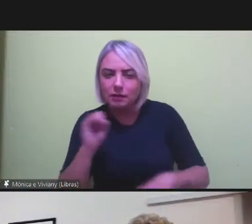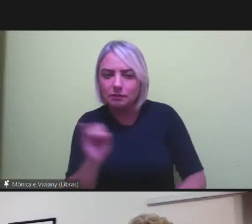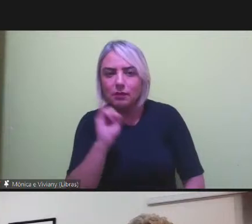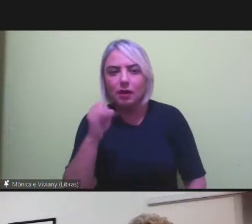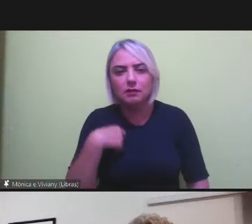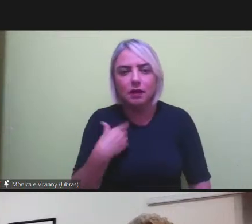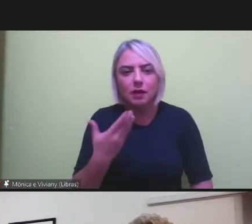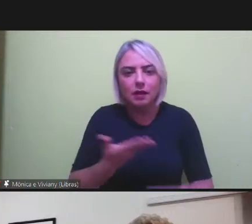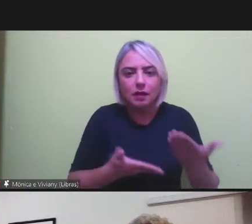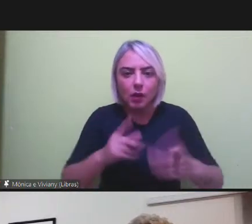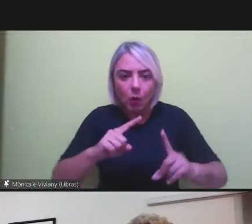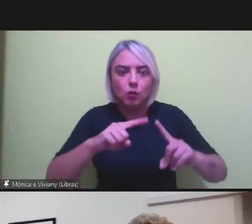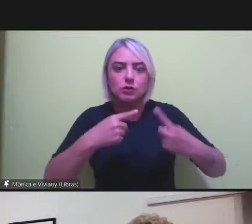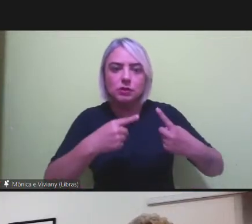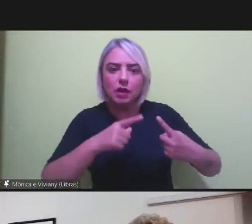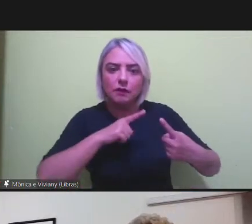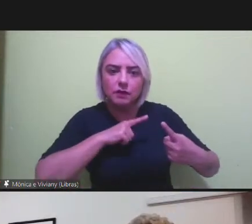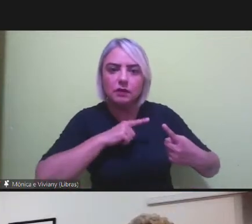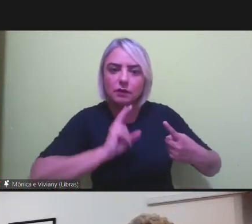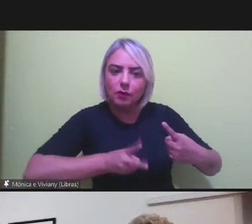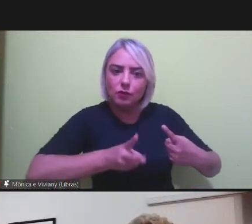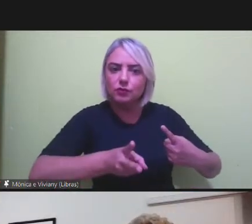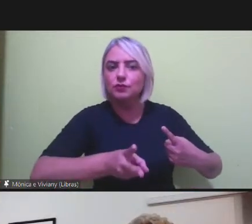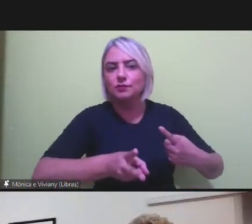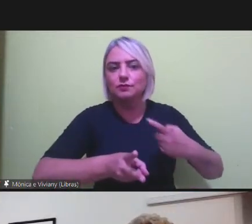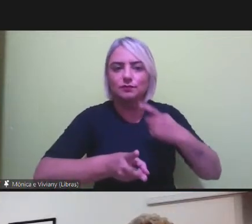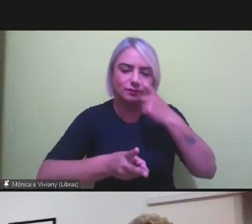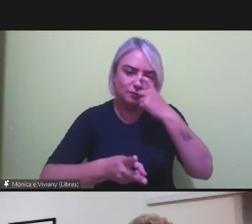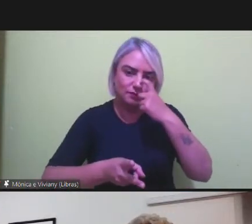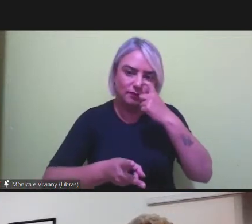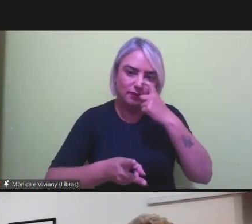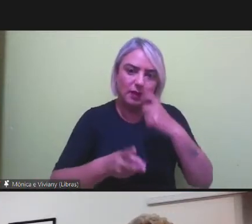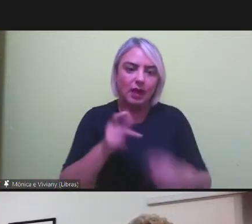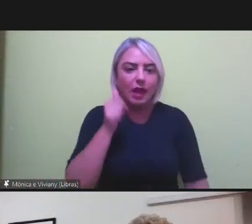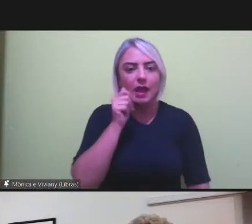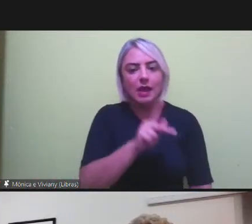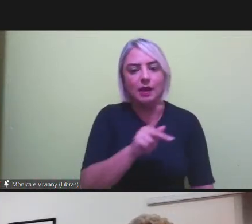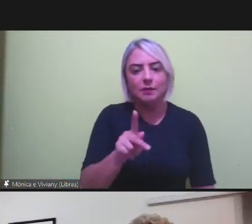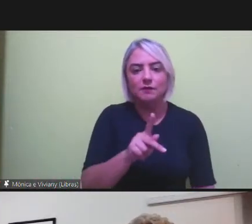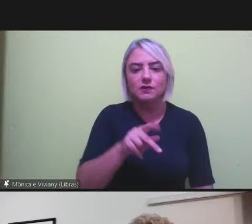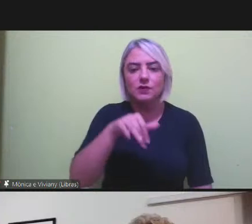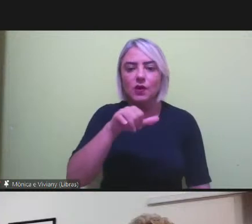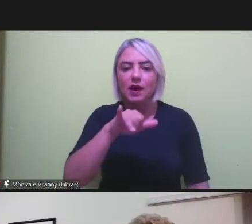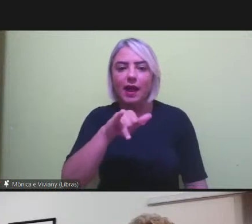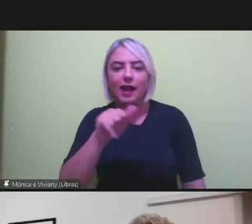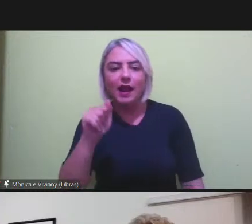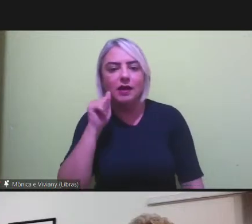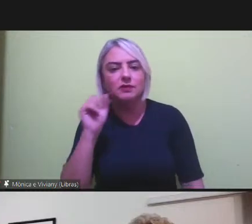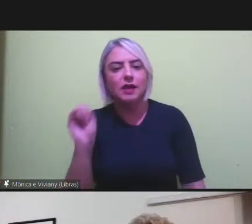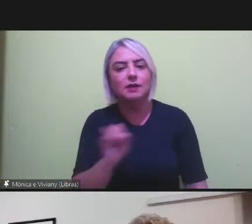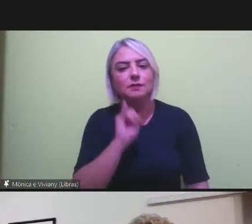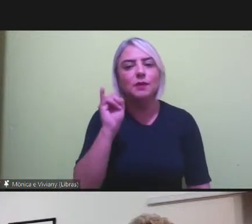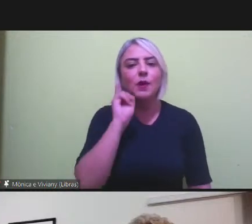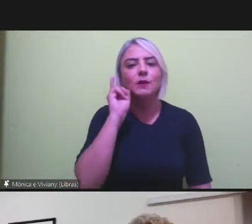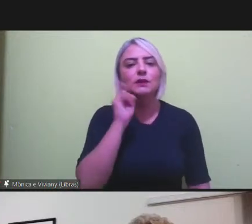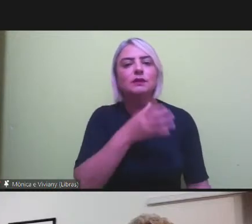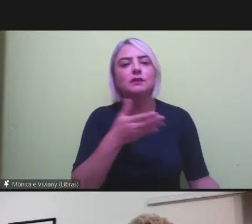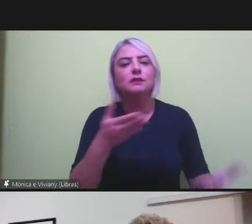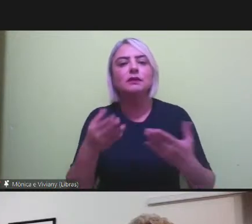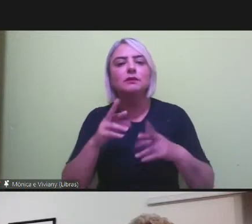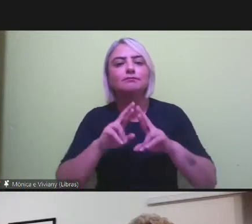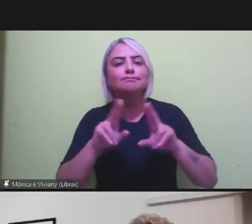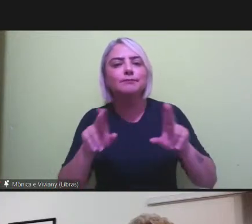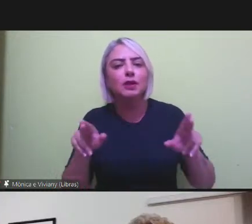but also the importance of dealing with the challenges that are still there. And Professor Maria Claudia also mentions